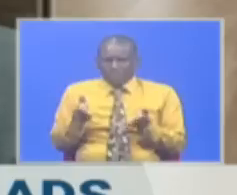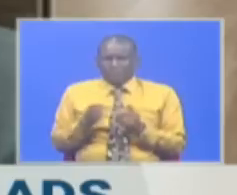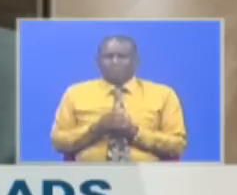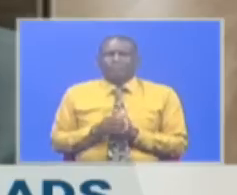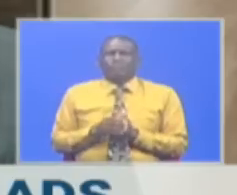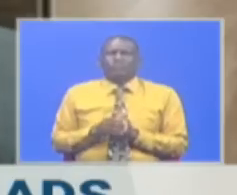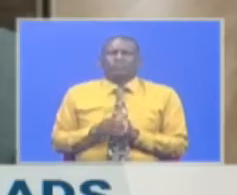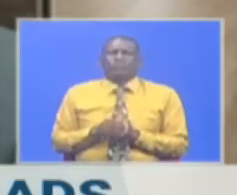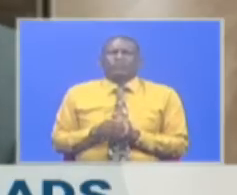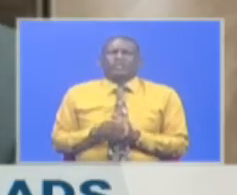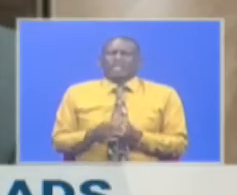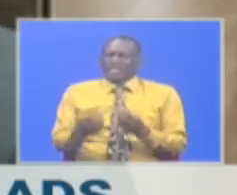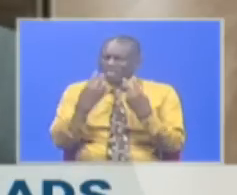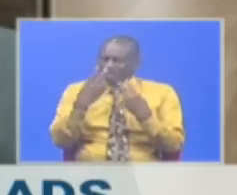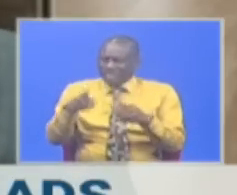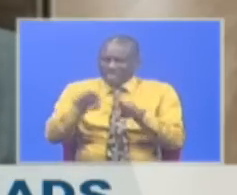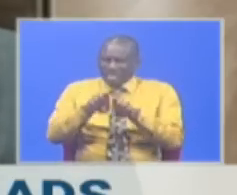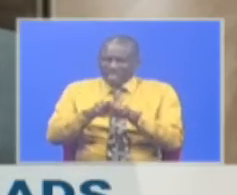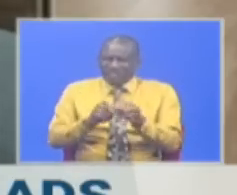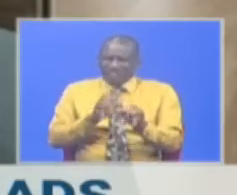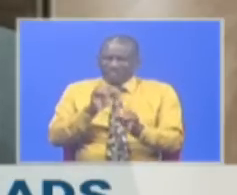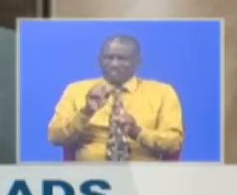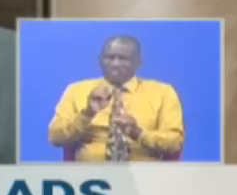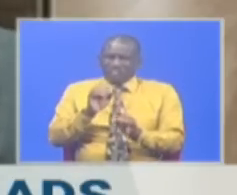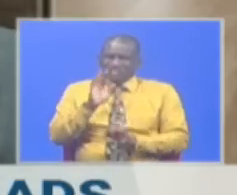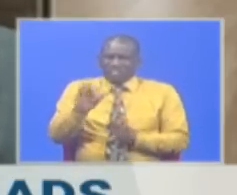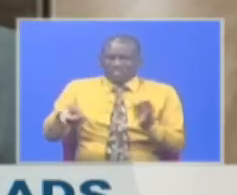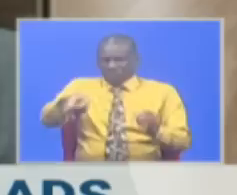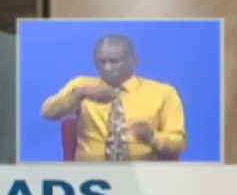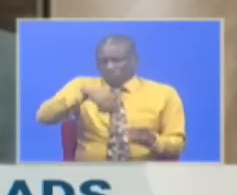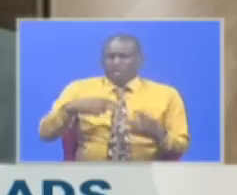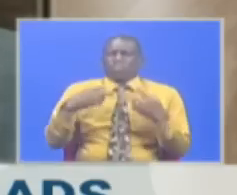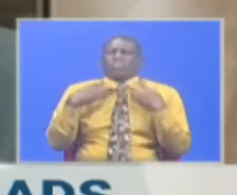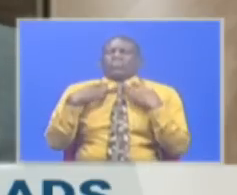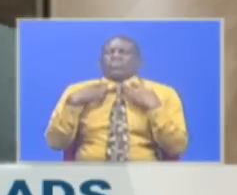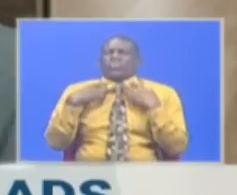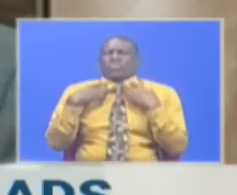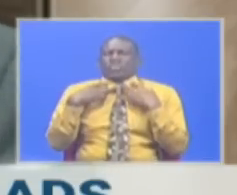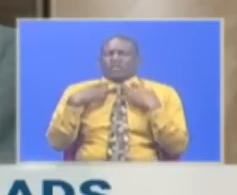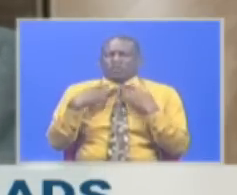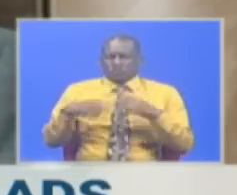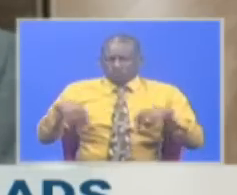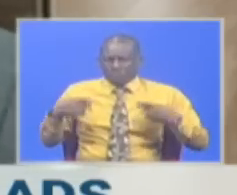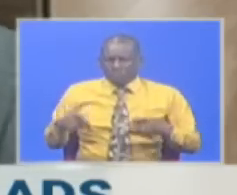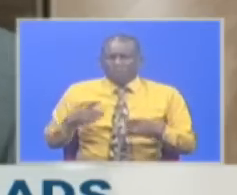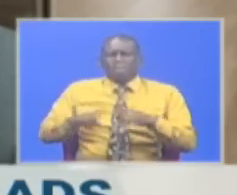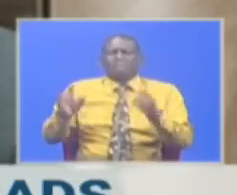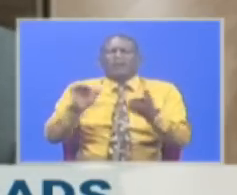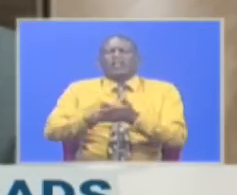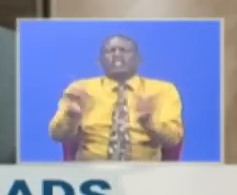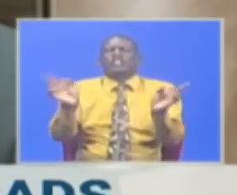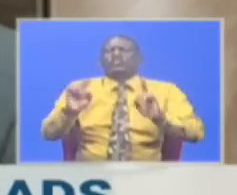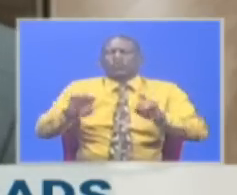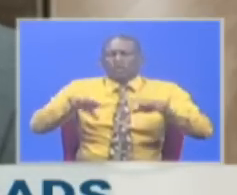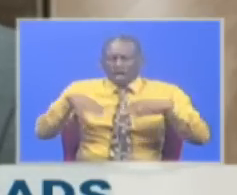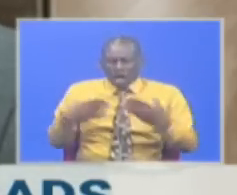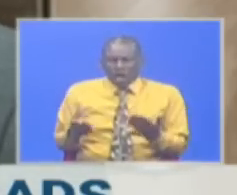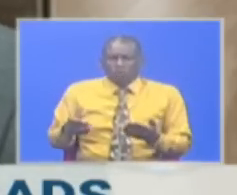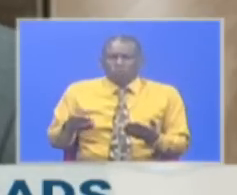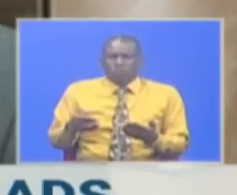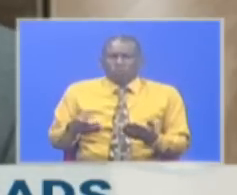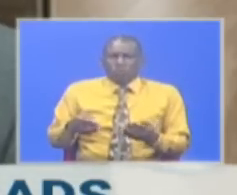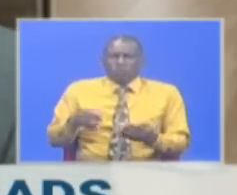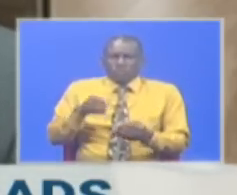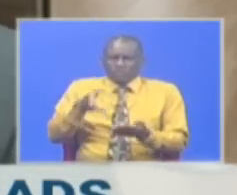It would look like we are therefore beholden to people, but that's not how it is. We work with what we have.